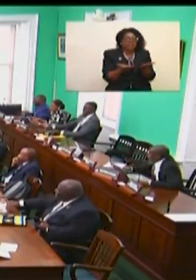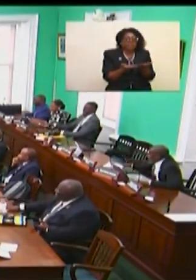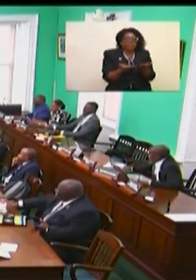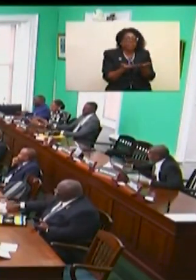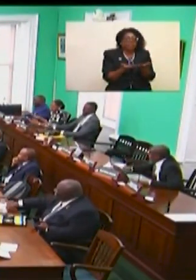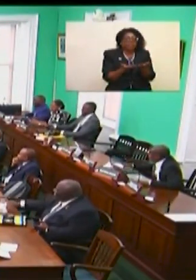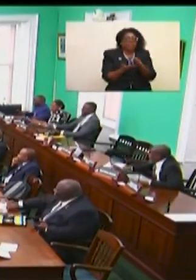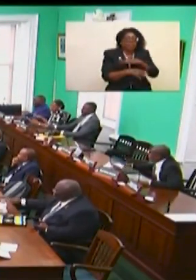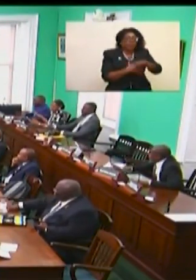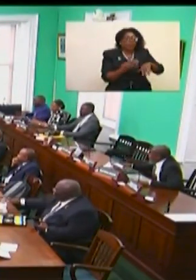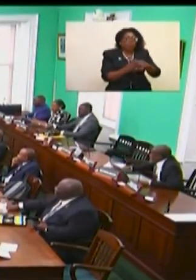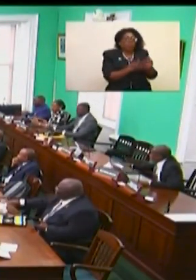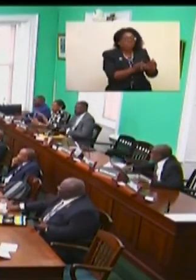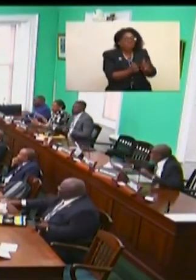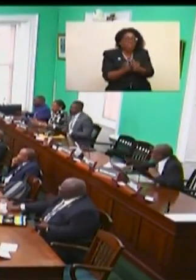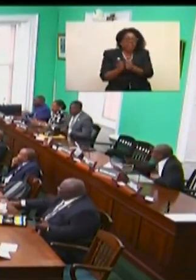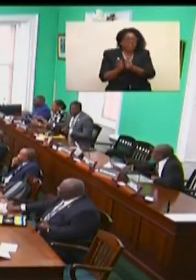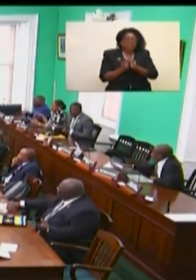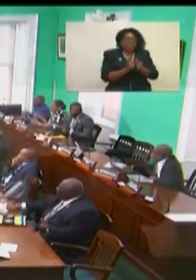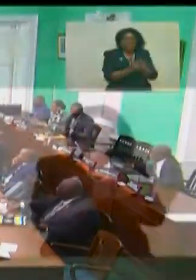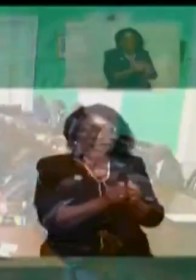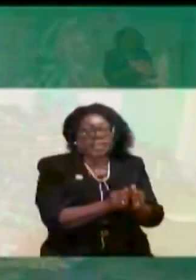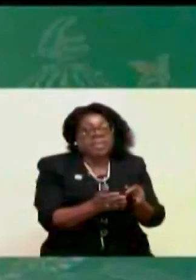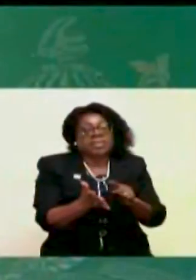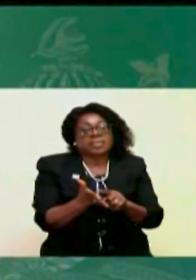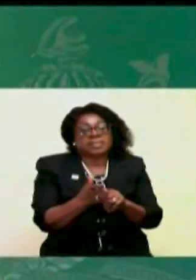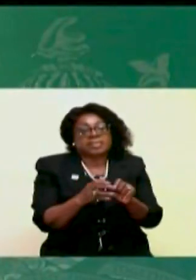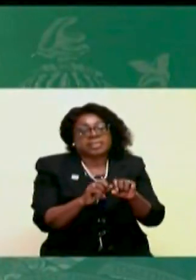There's a team. We all together.